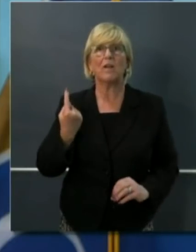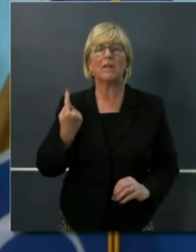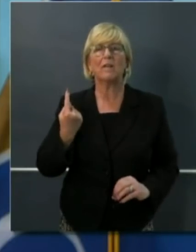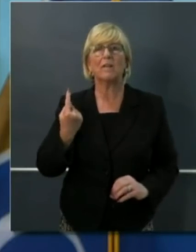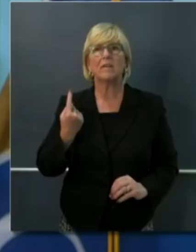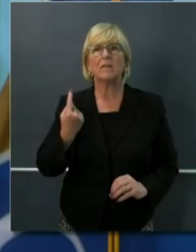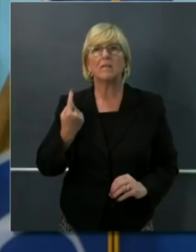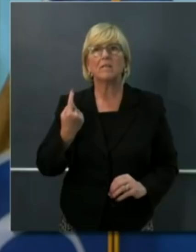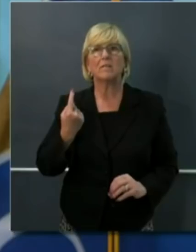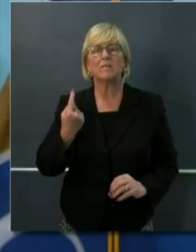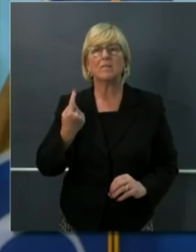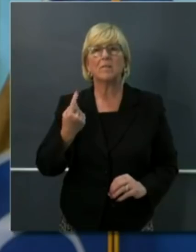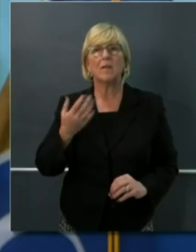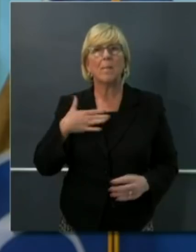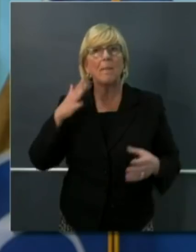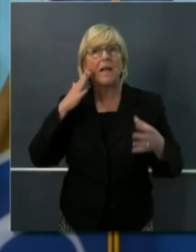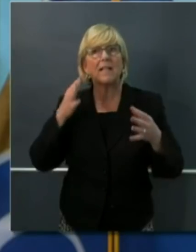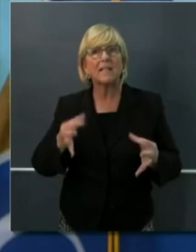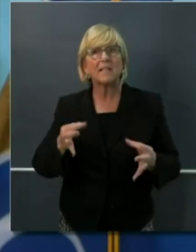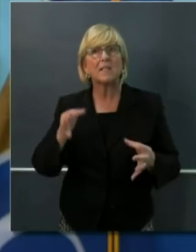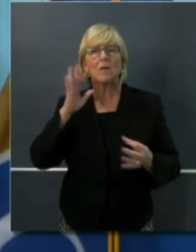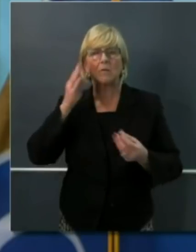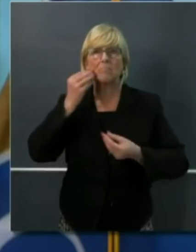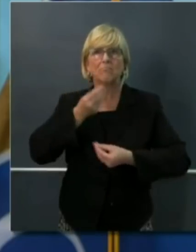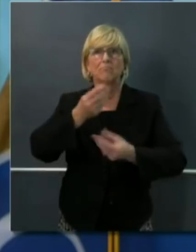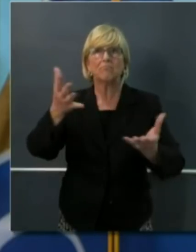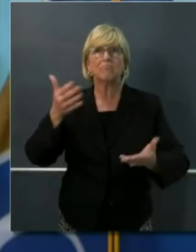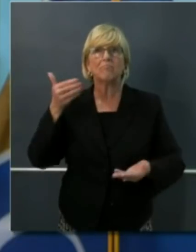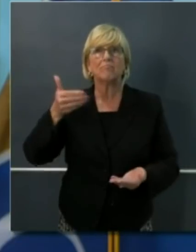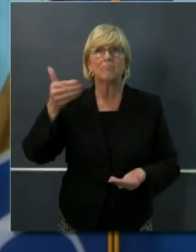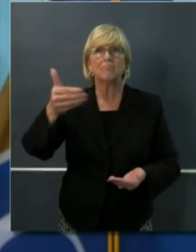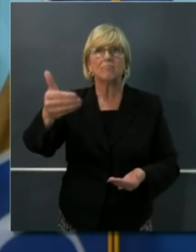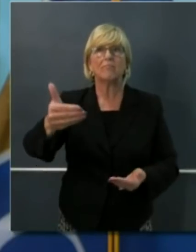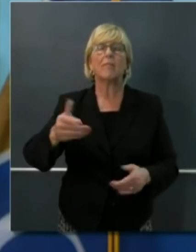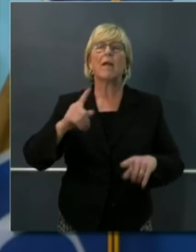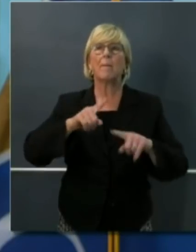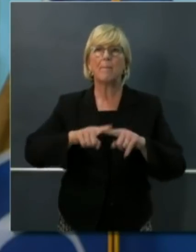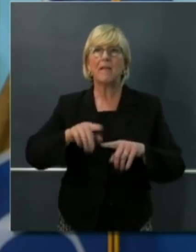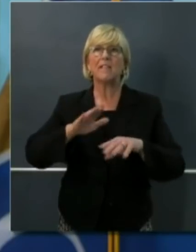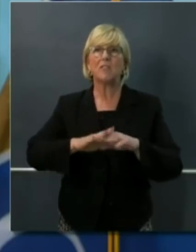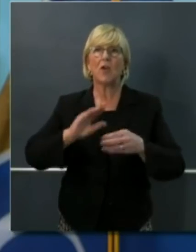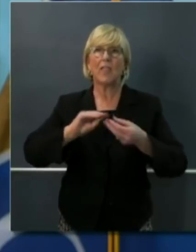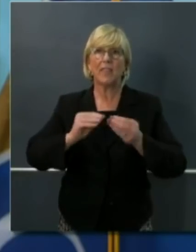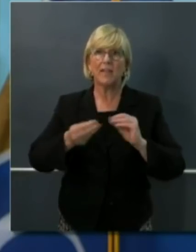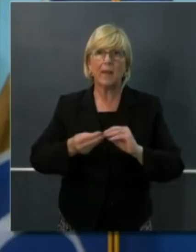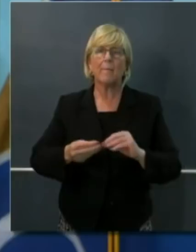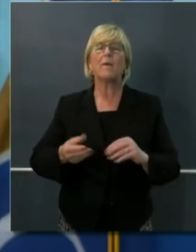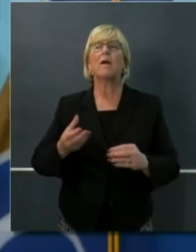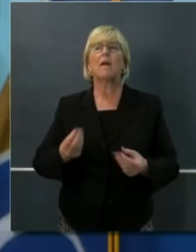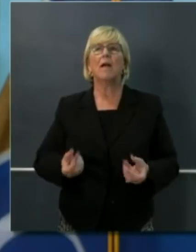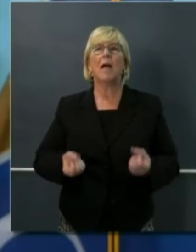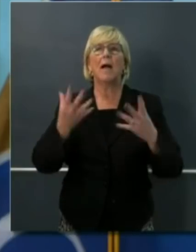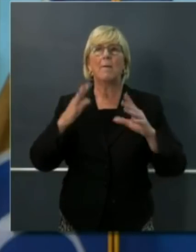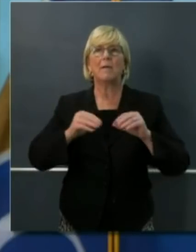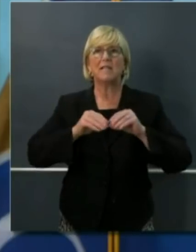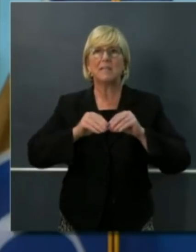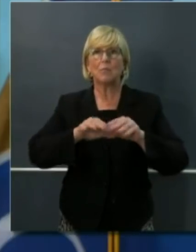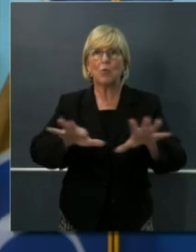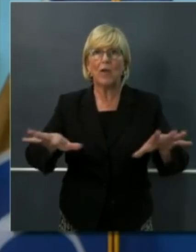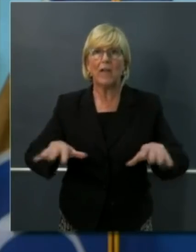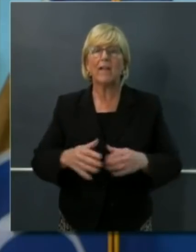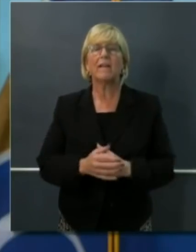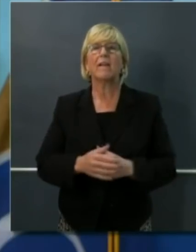assure you those decisions will be forthcoming and based upon science, data, and the spread of the virus, based upon your